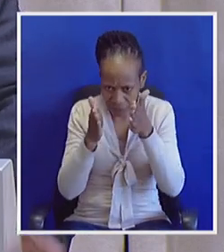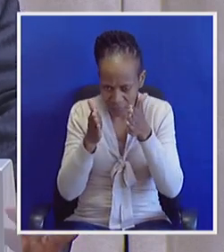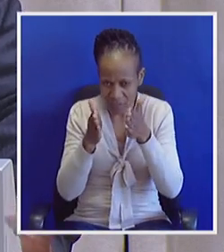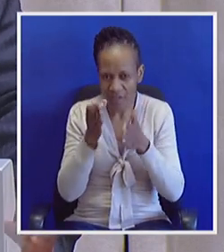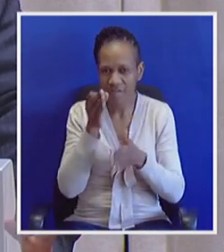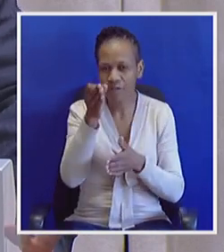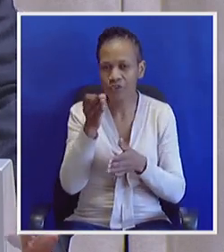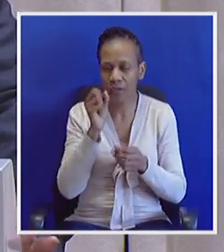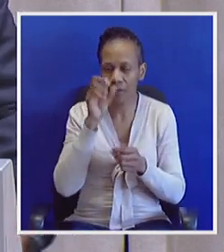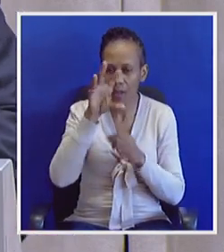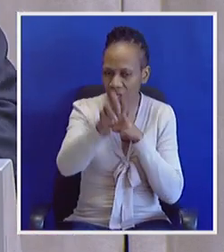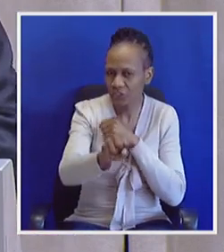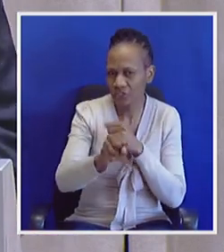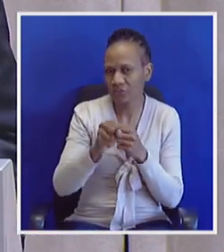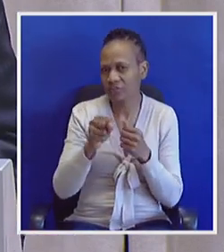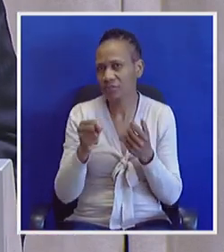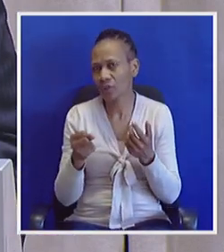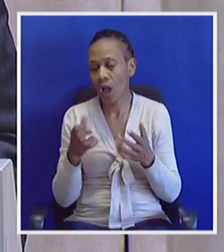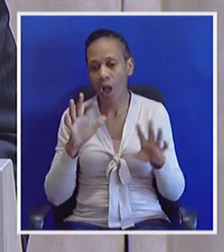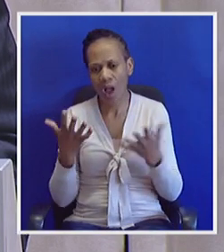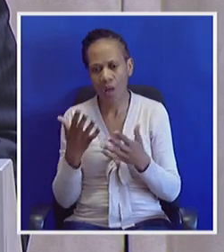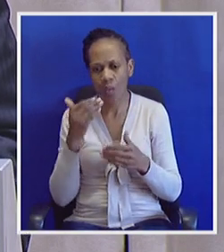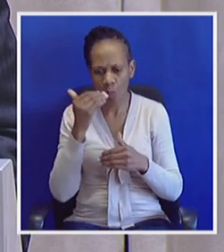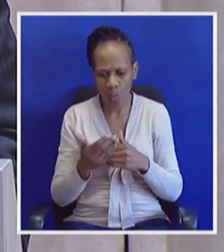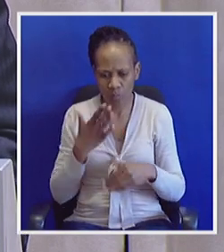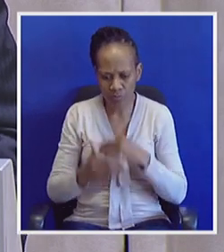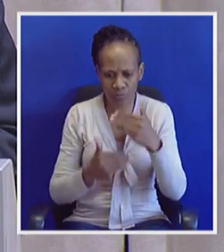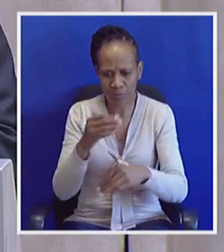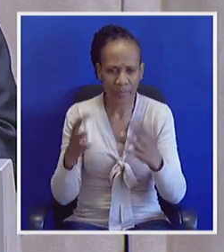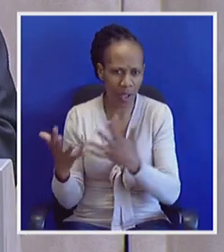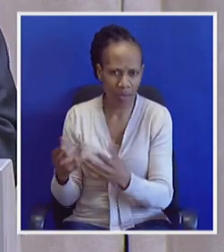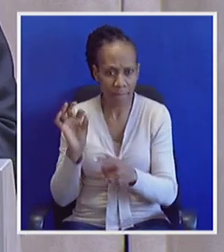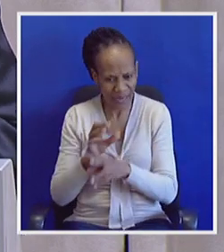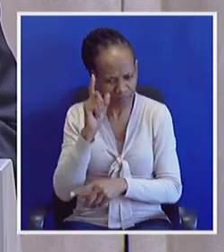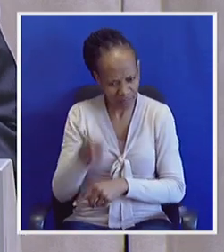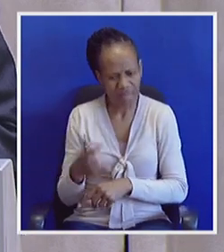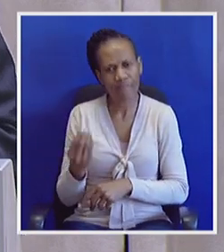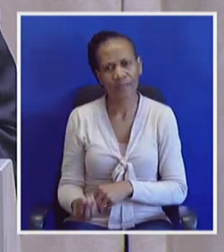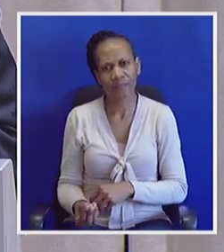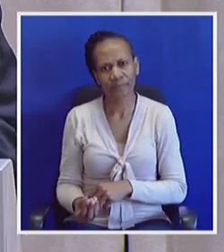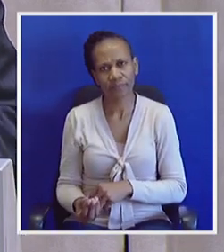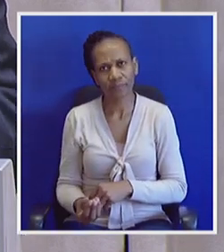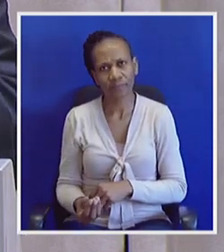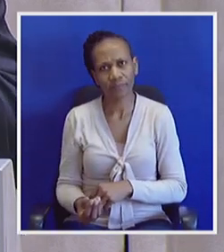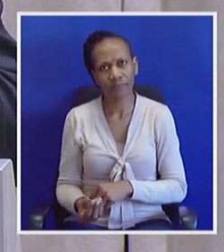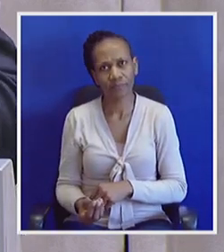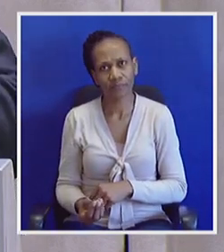to have a clear vision of where we want to take our country. And as we execute